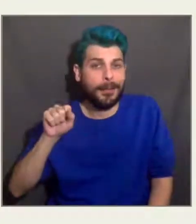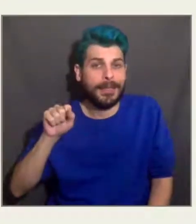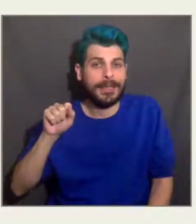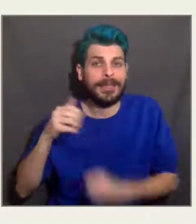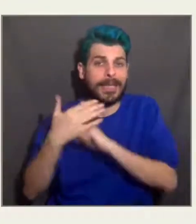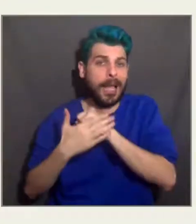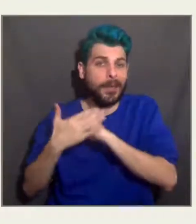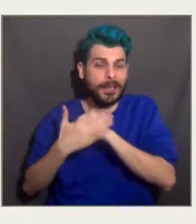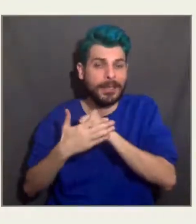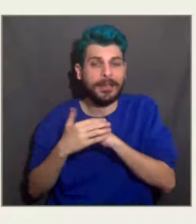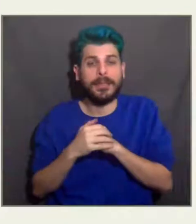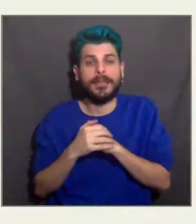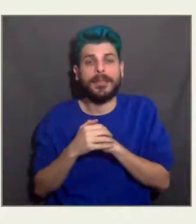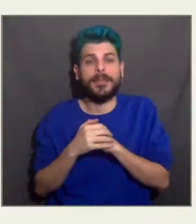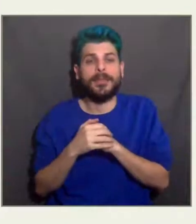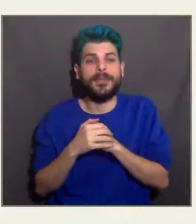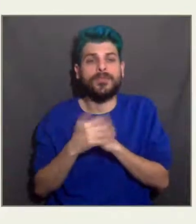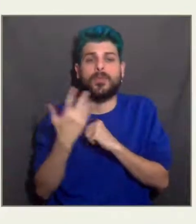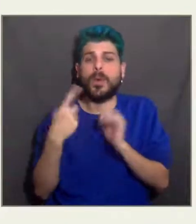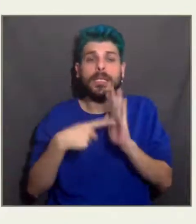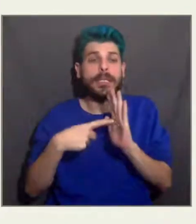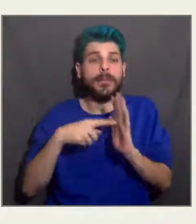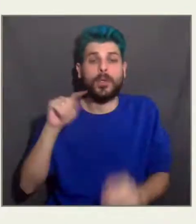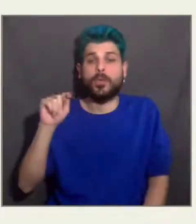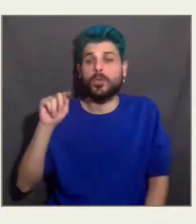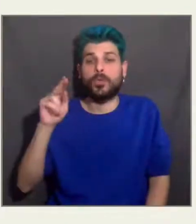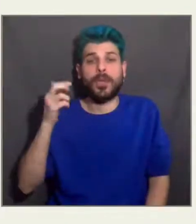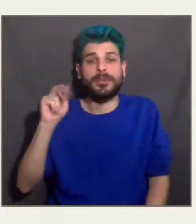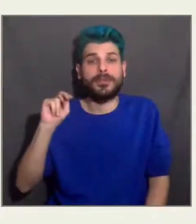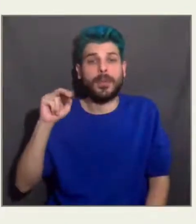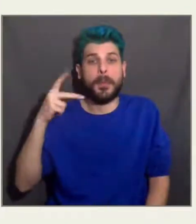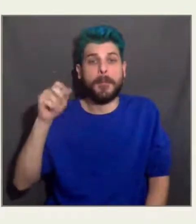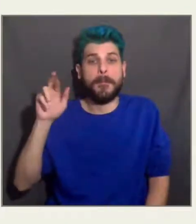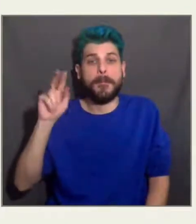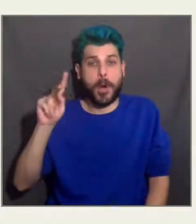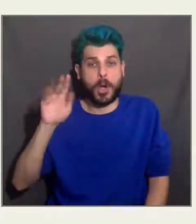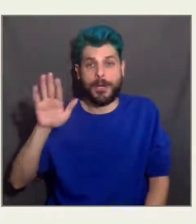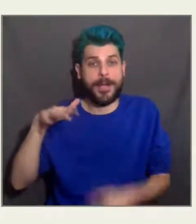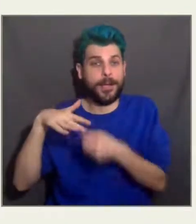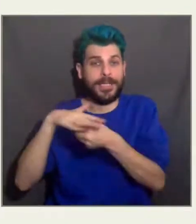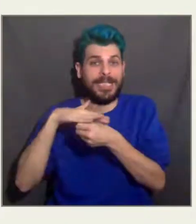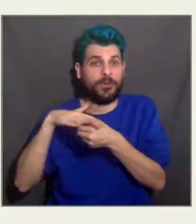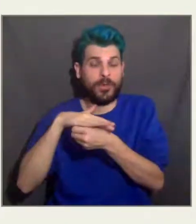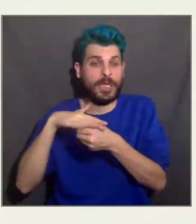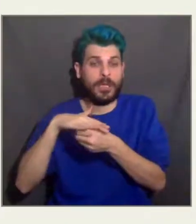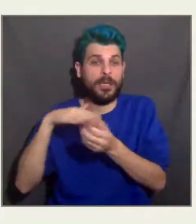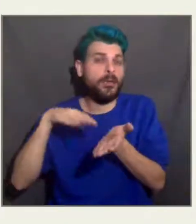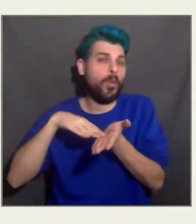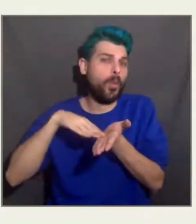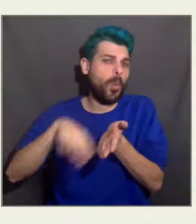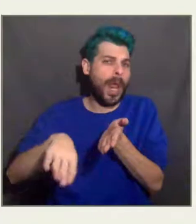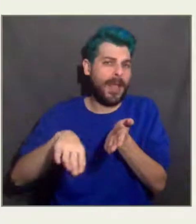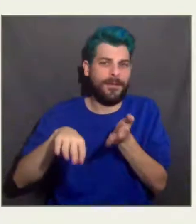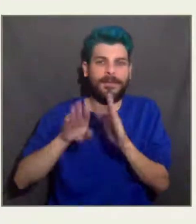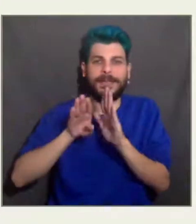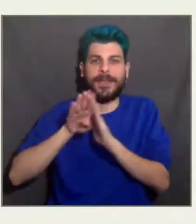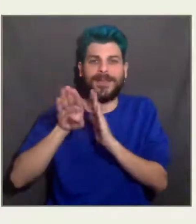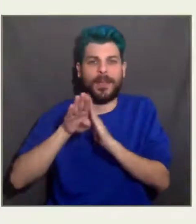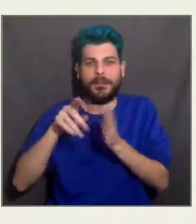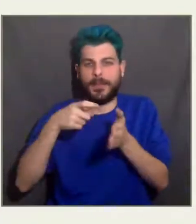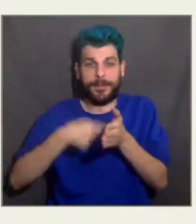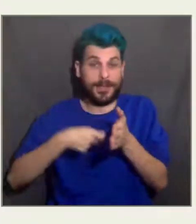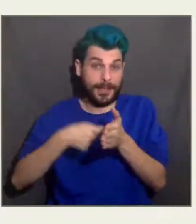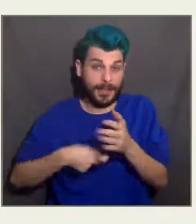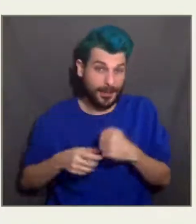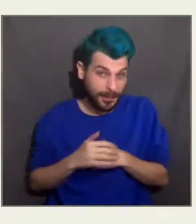as the Tuolumne Parks Recreation District has done, which is to waive system development fees or to